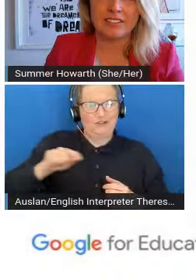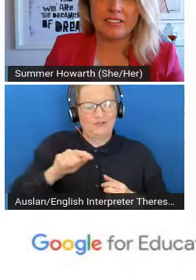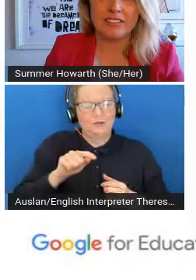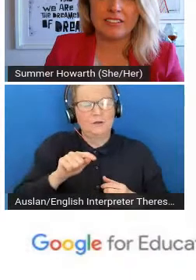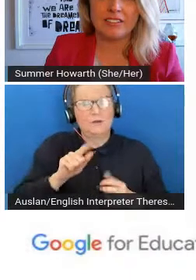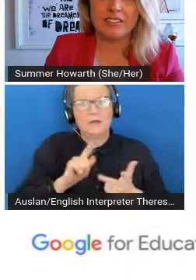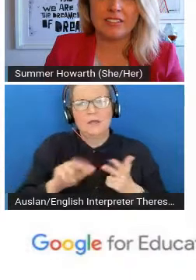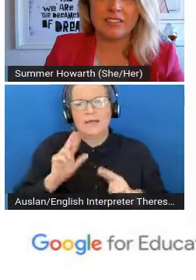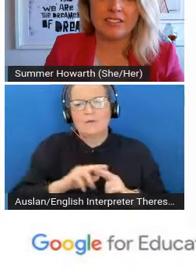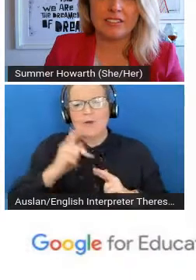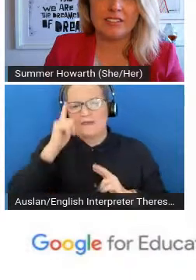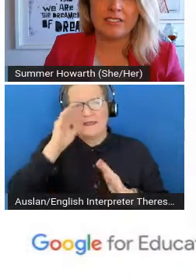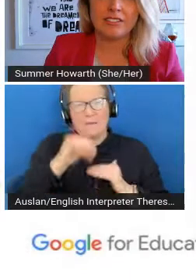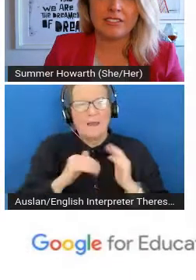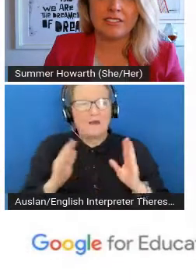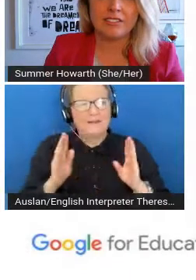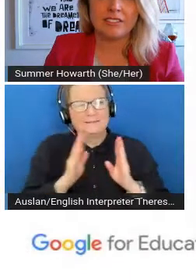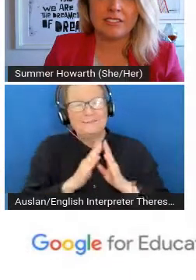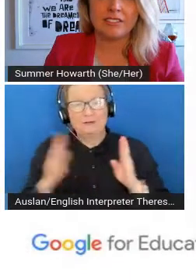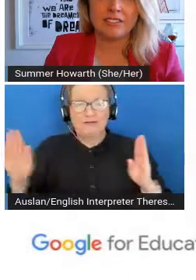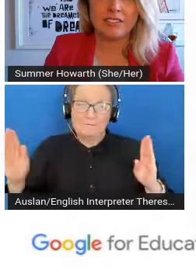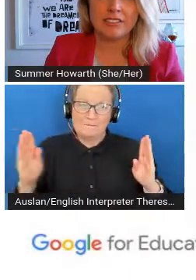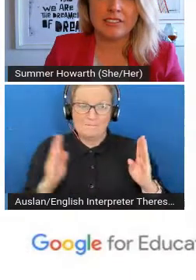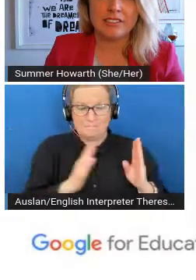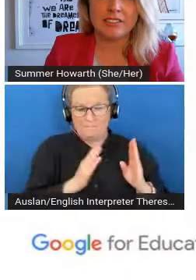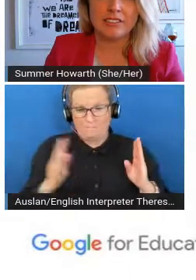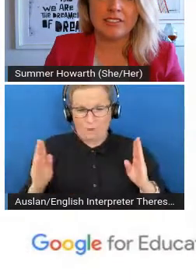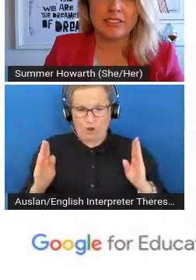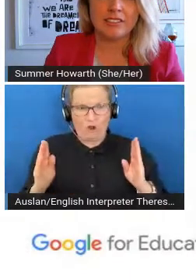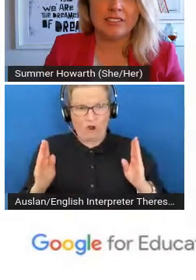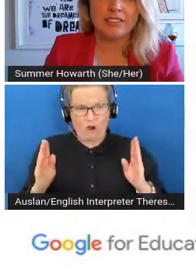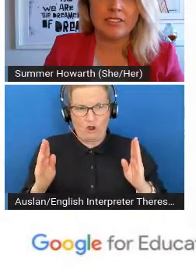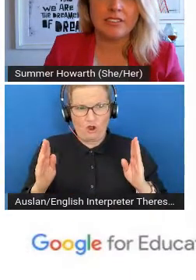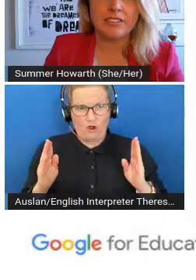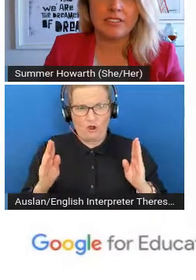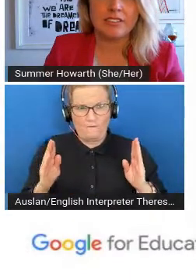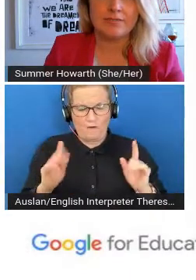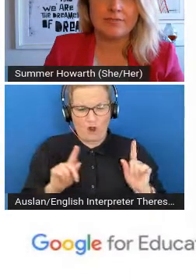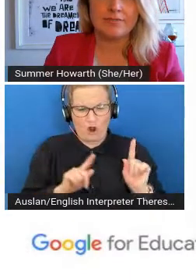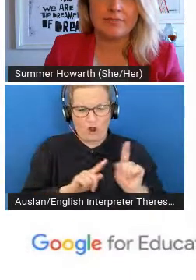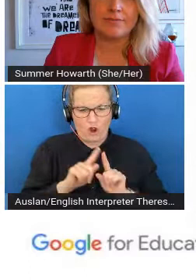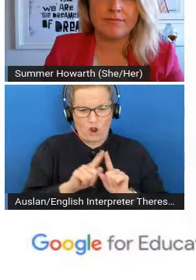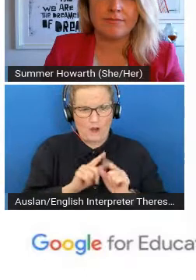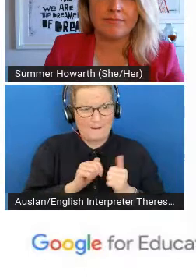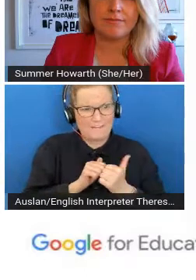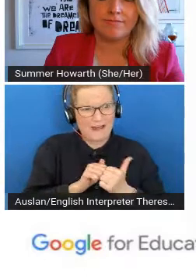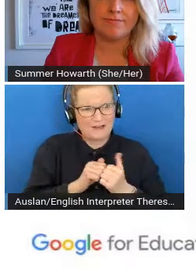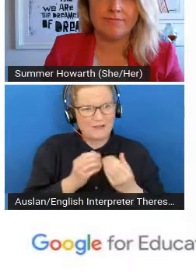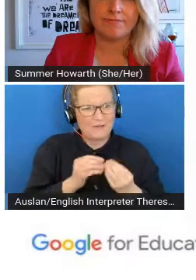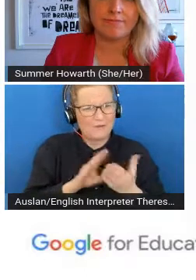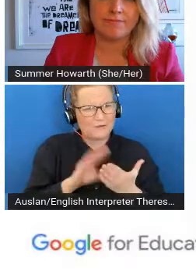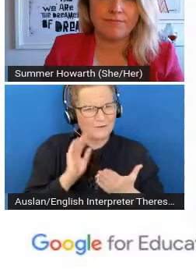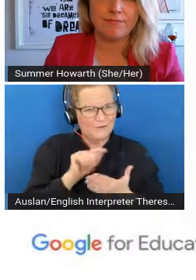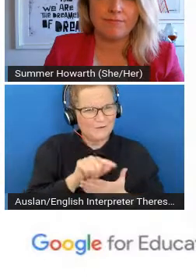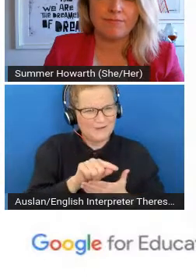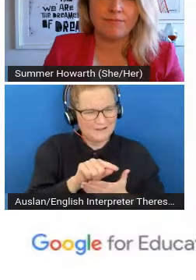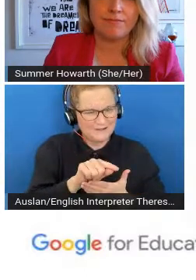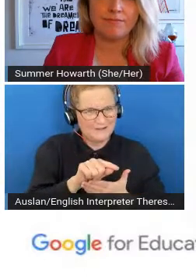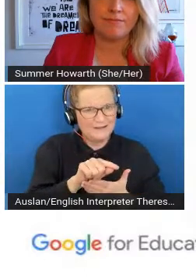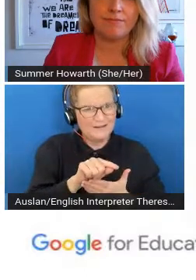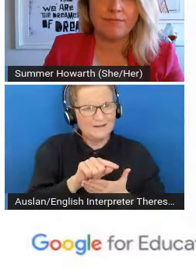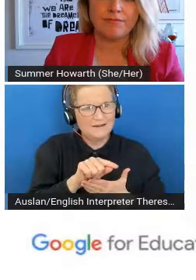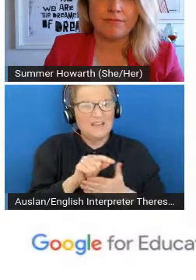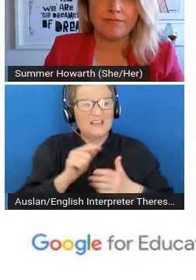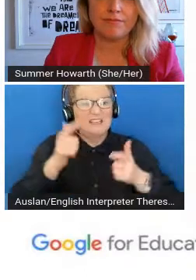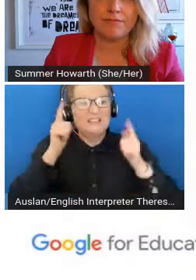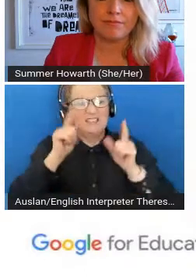a spectrum of learning done in partnership with the young person, where the teacher is driving maybe